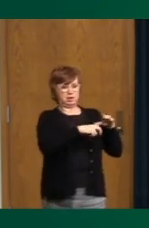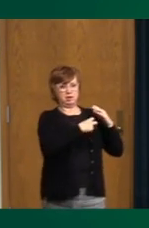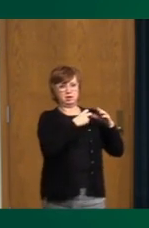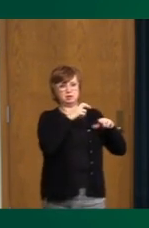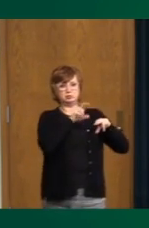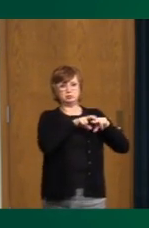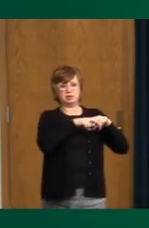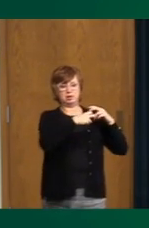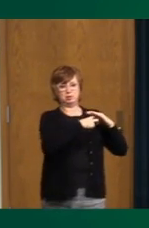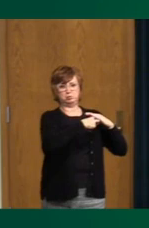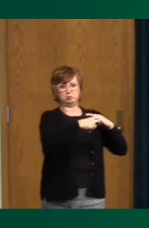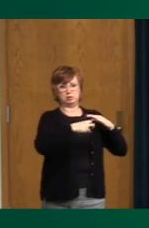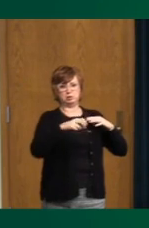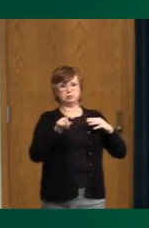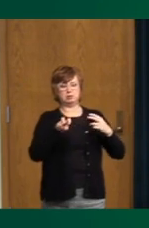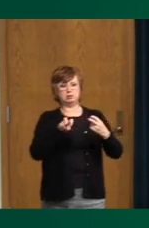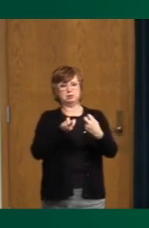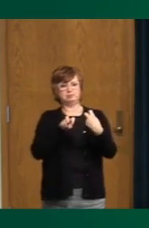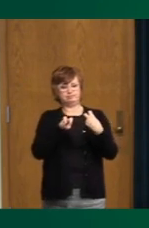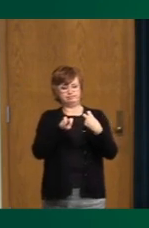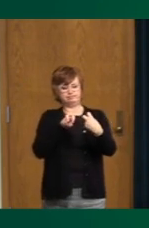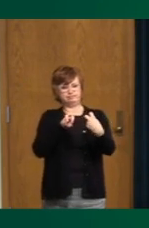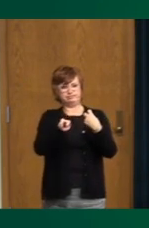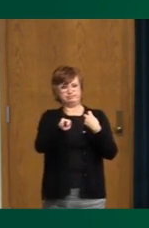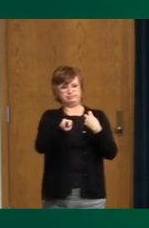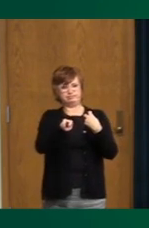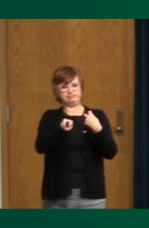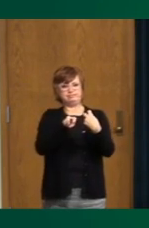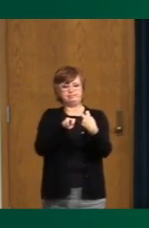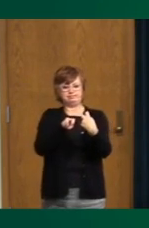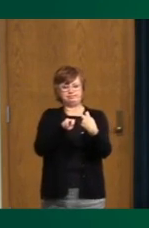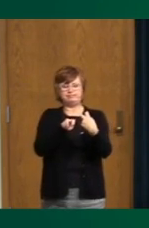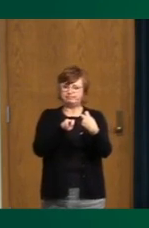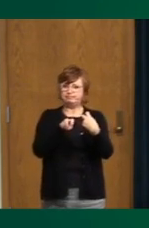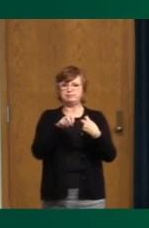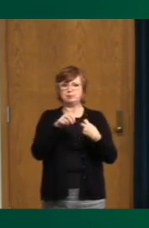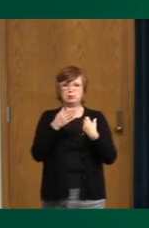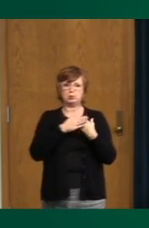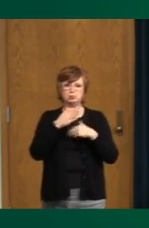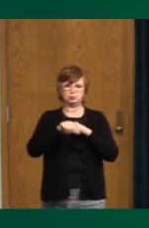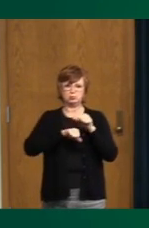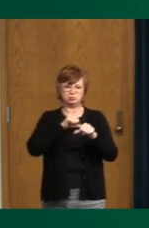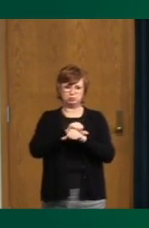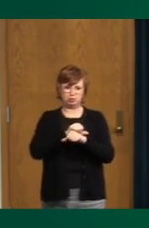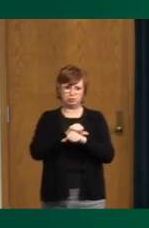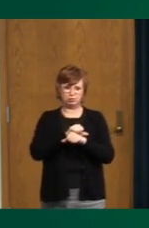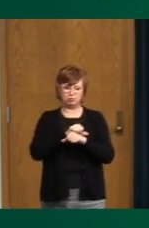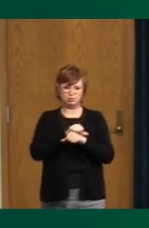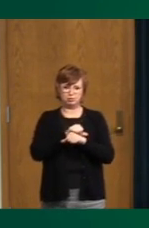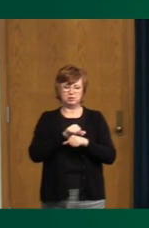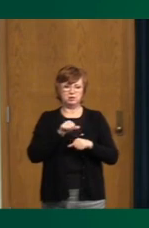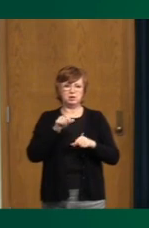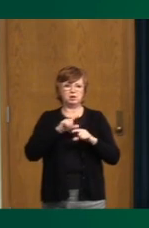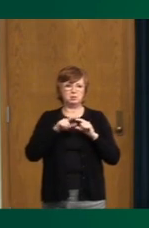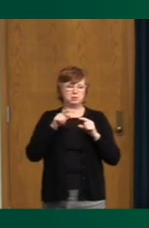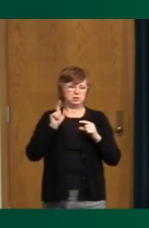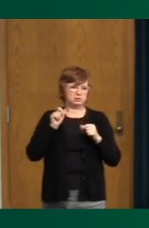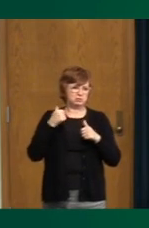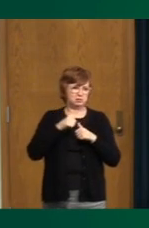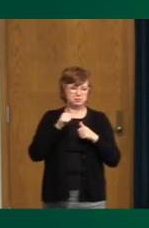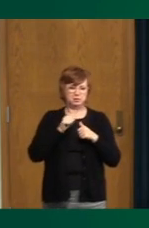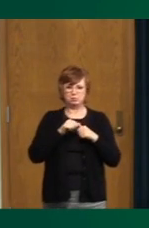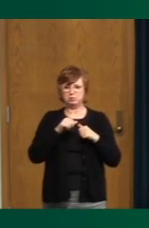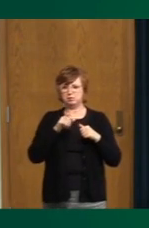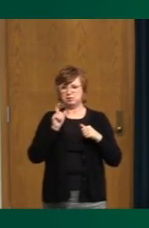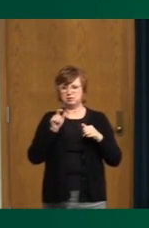with a mask, sit at your table, try to have friends not a meter away, but, diagonally maybe up to 2 meters away, space things